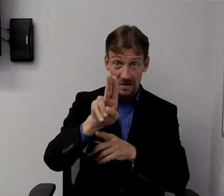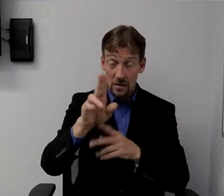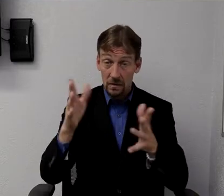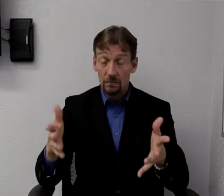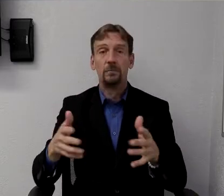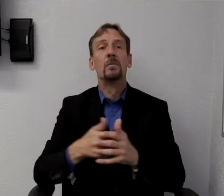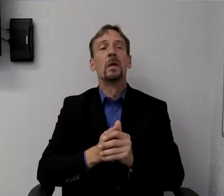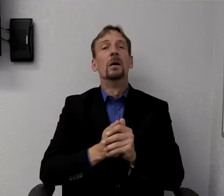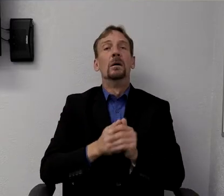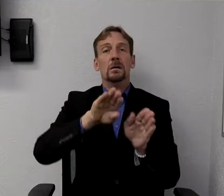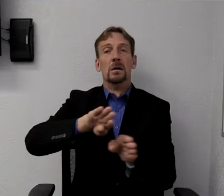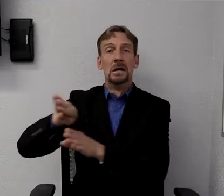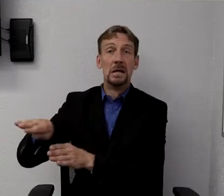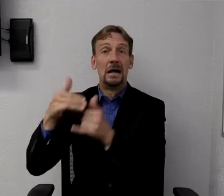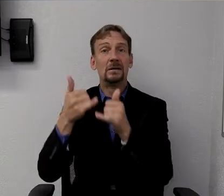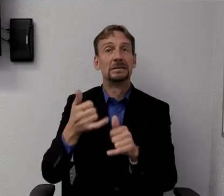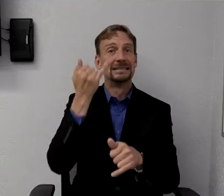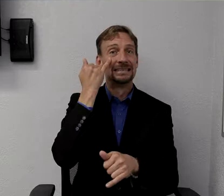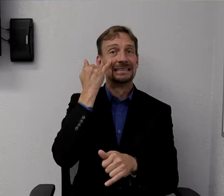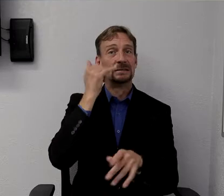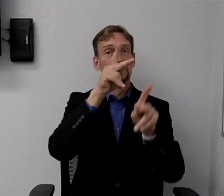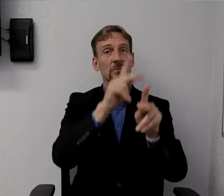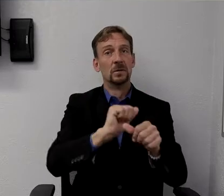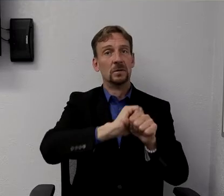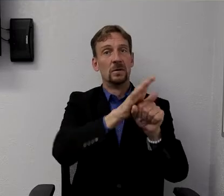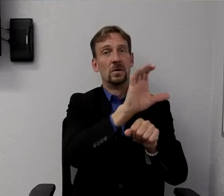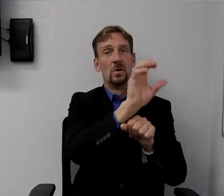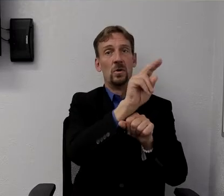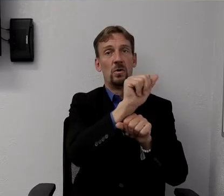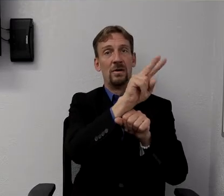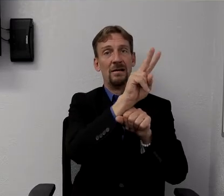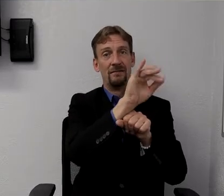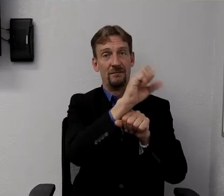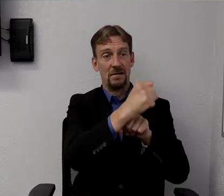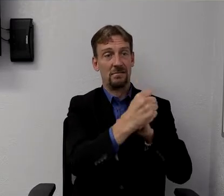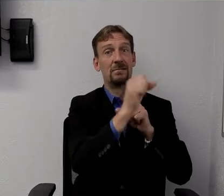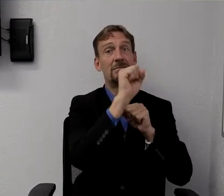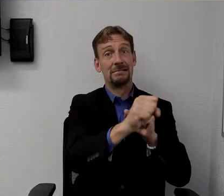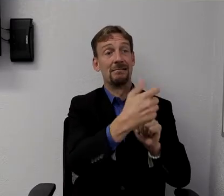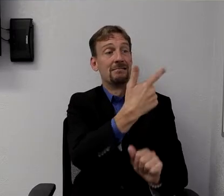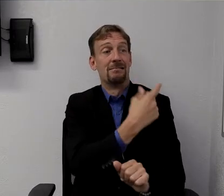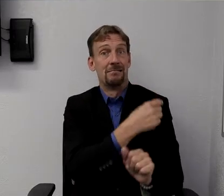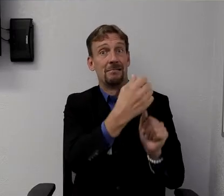said, those that do get the vaccination and still contract the flu, that generally the